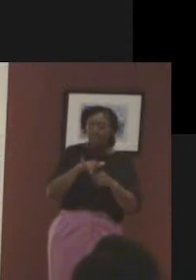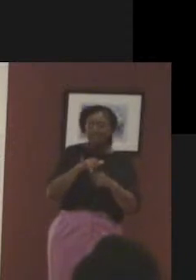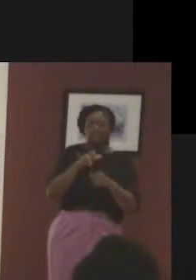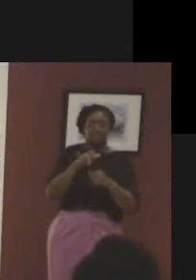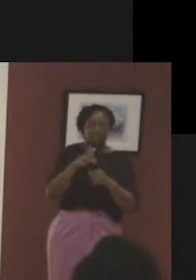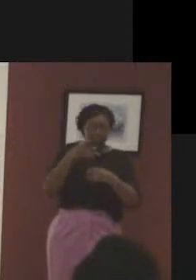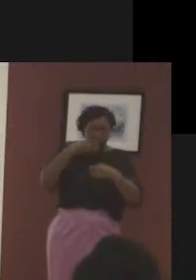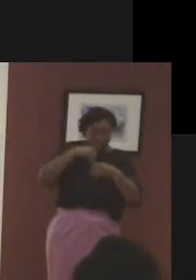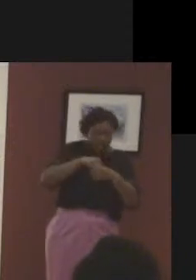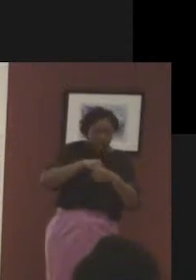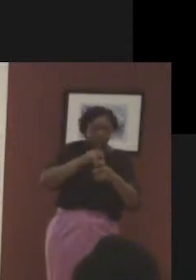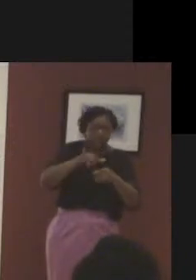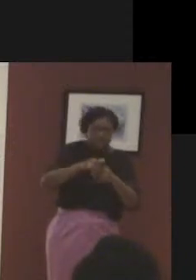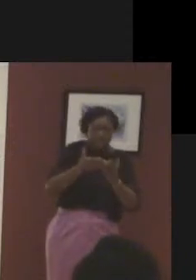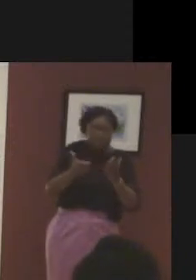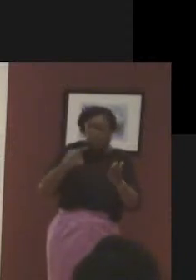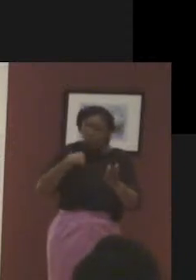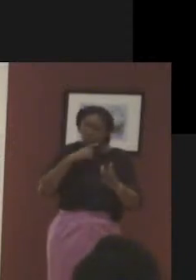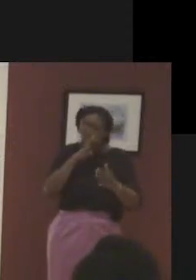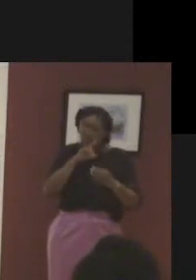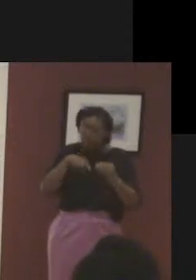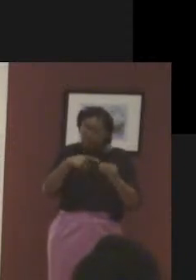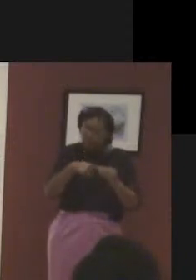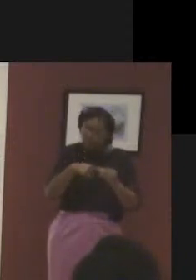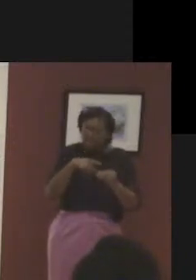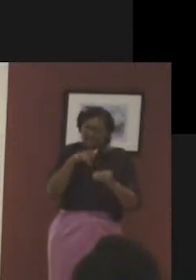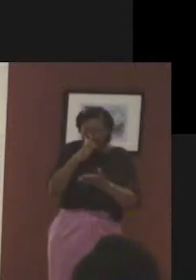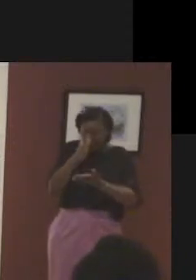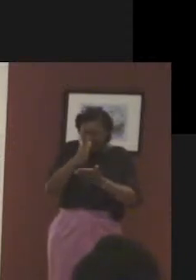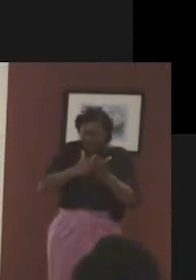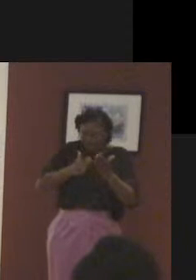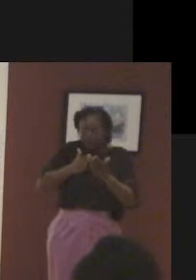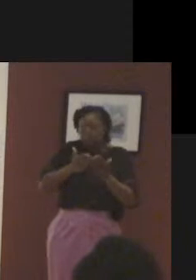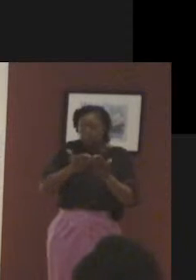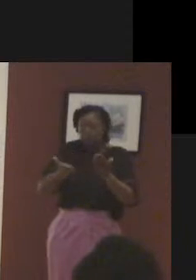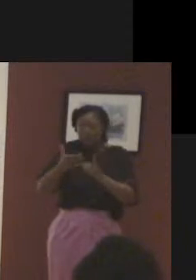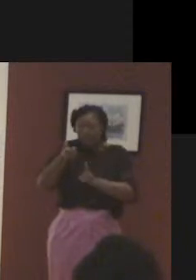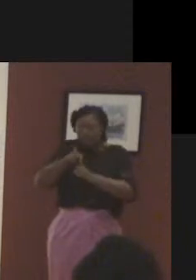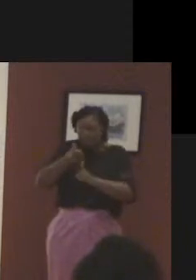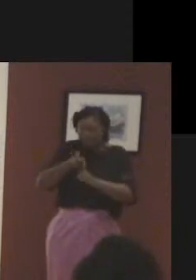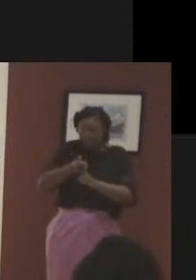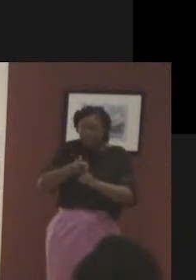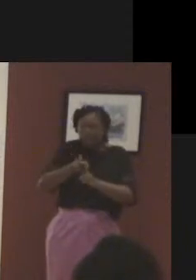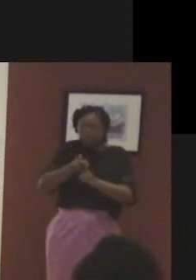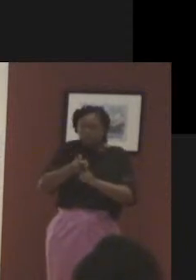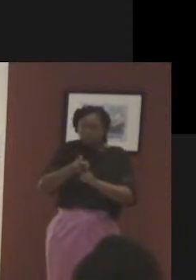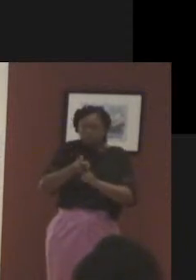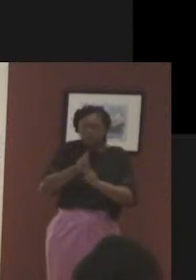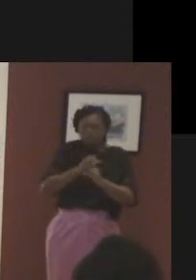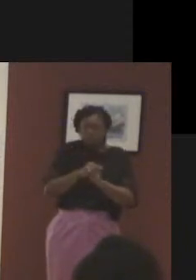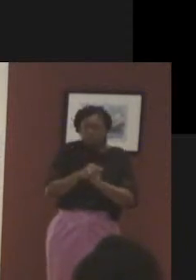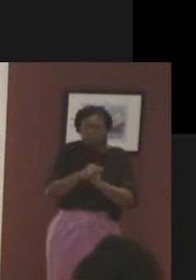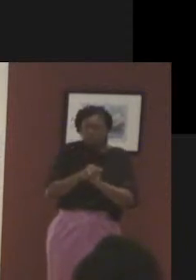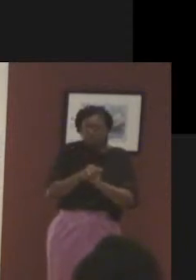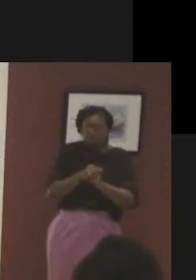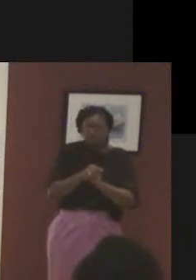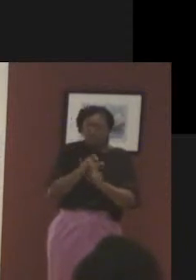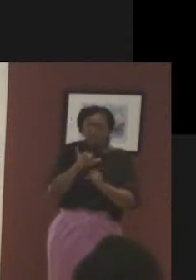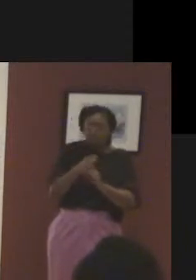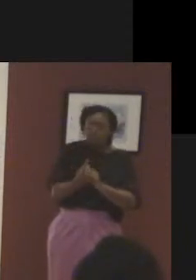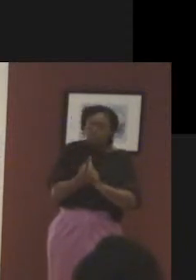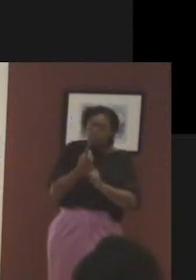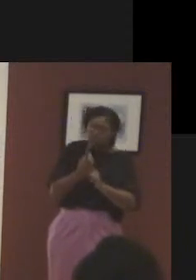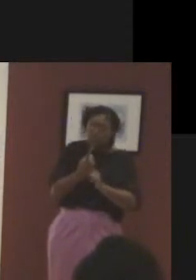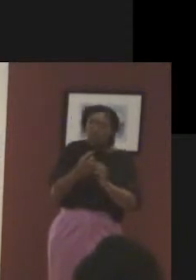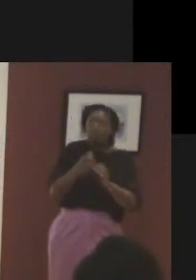we are talking about. It is part of the object itself. It is constitutive of it. It is one of